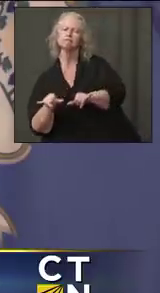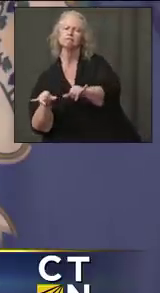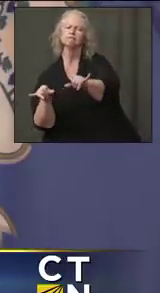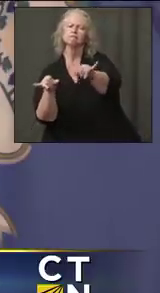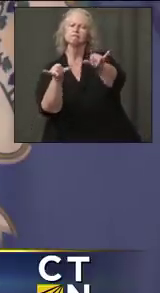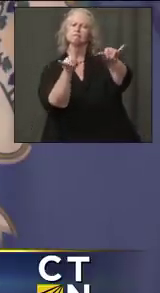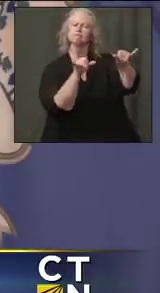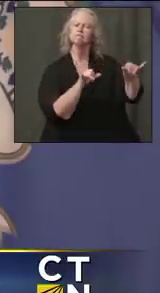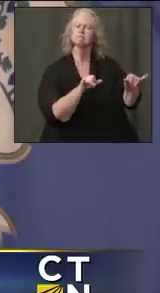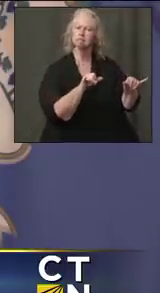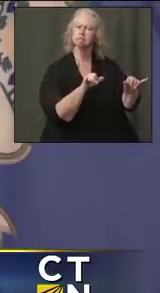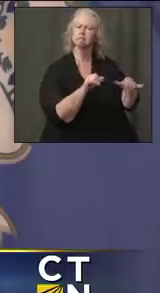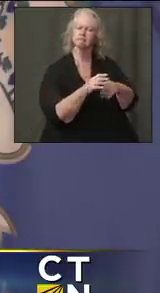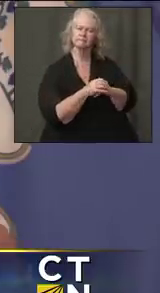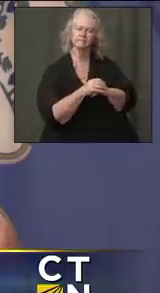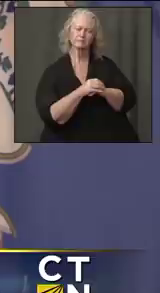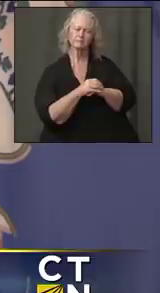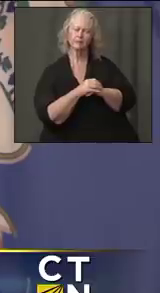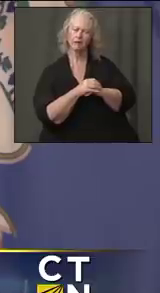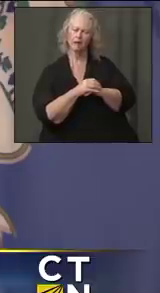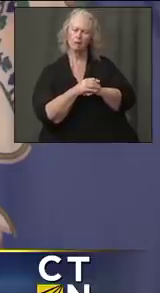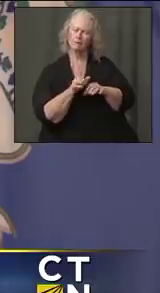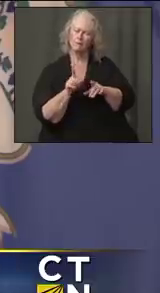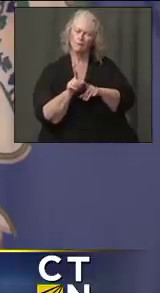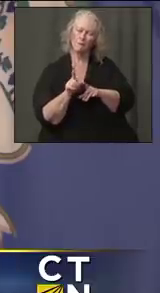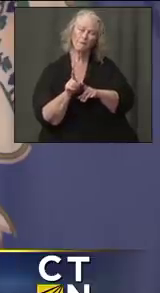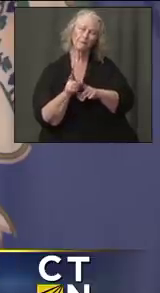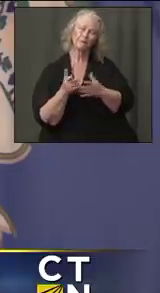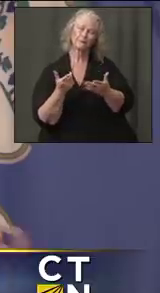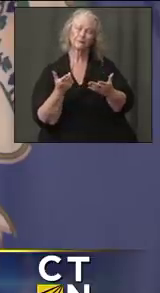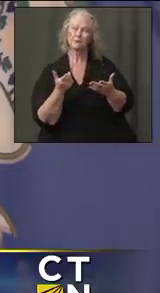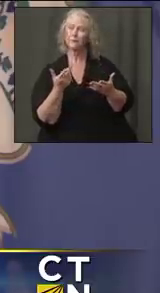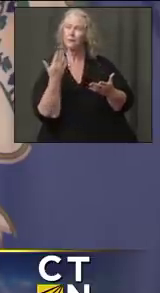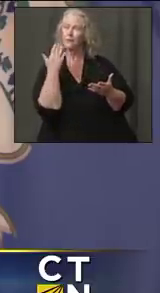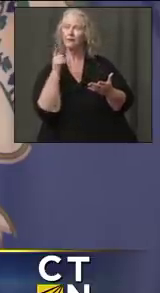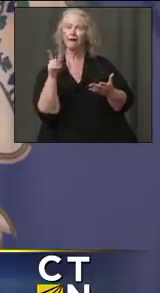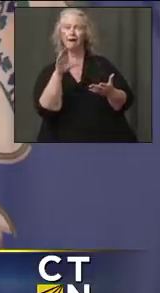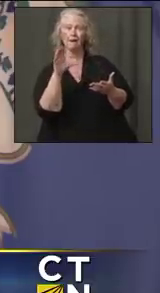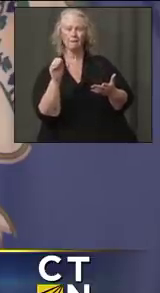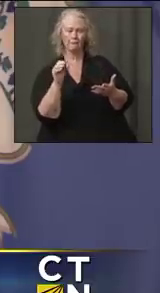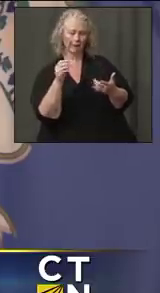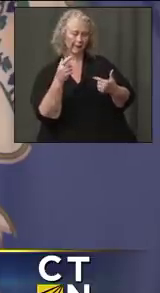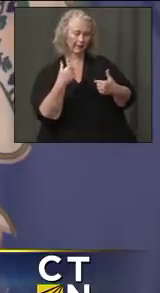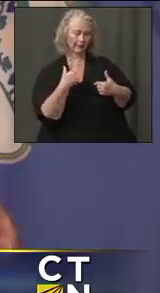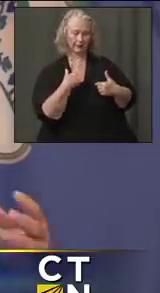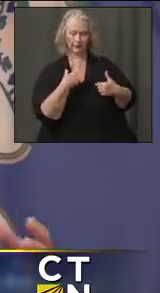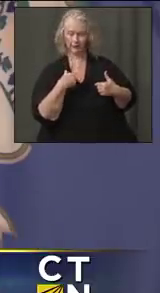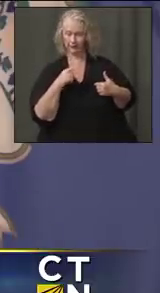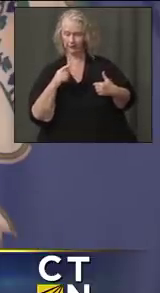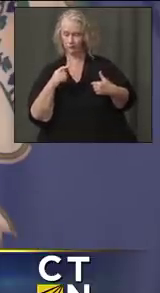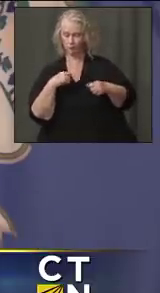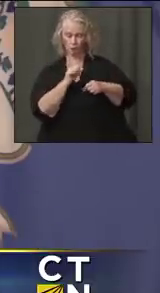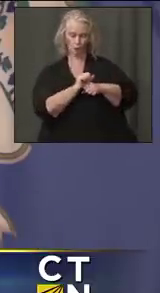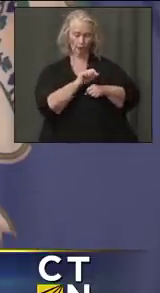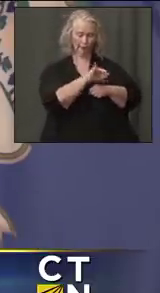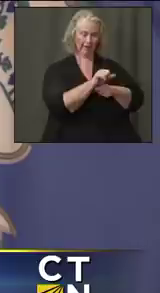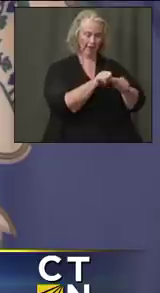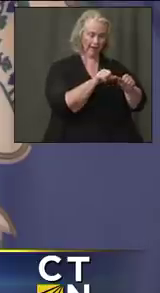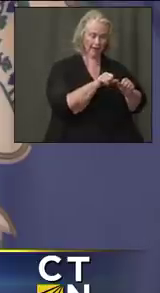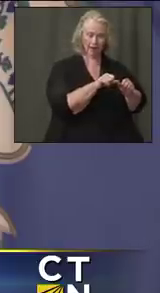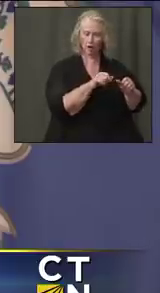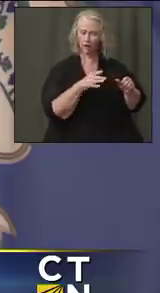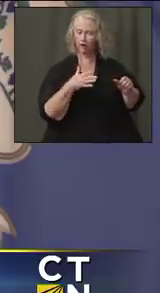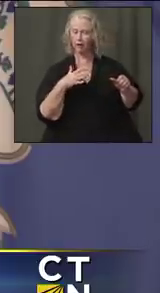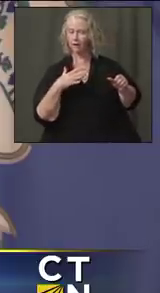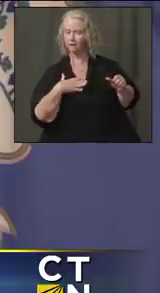for everybody. And also so again, employers would not have people with different hours and different days, one